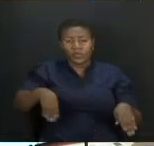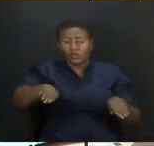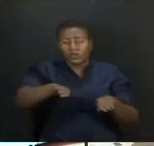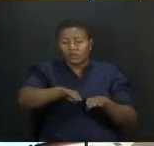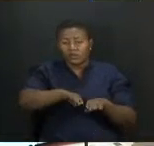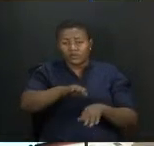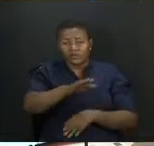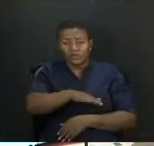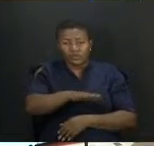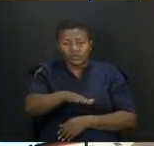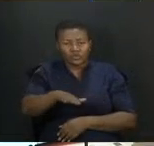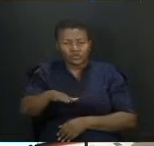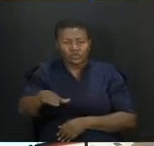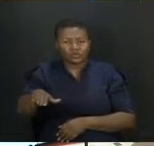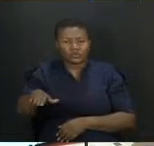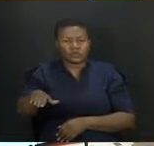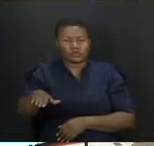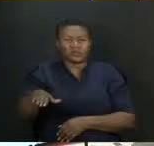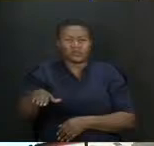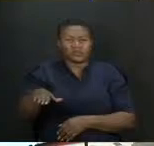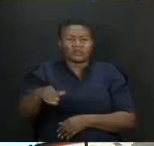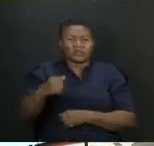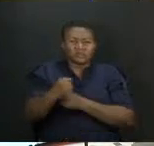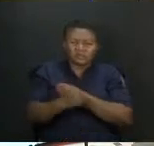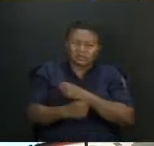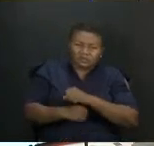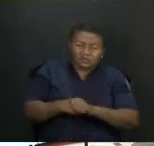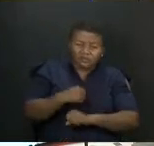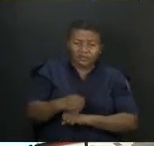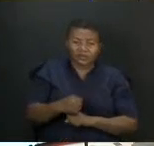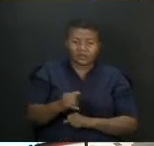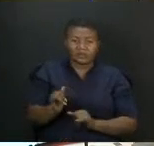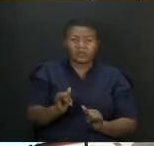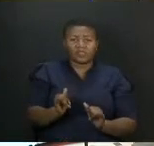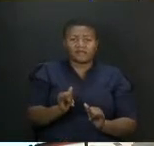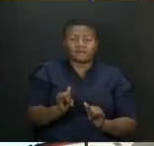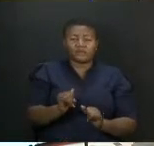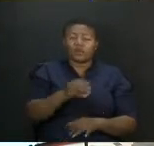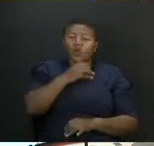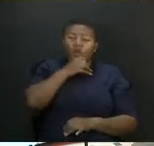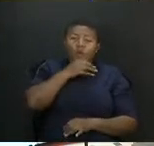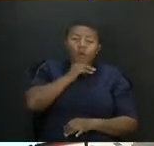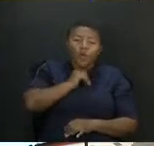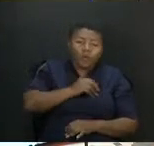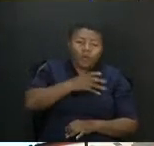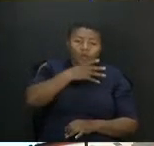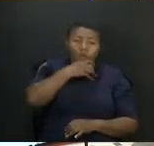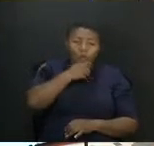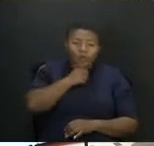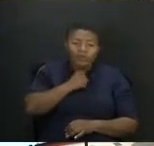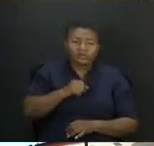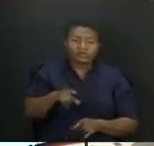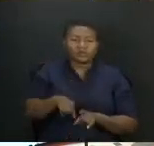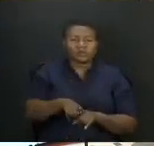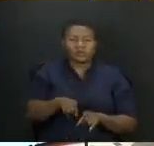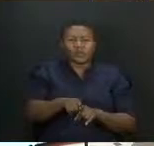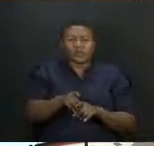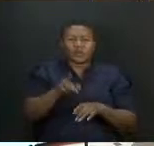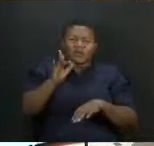are going through this trauma. The aged are the most